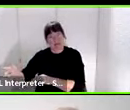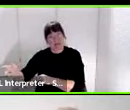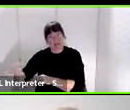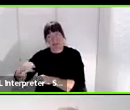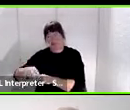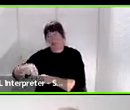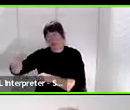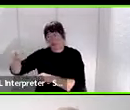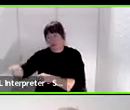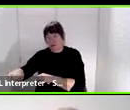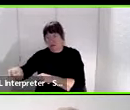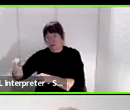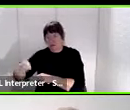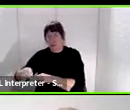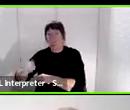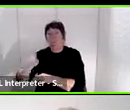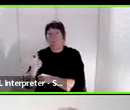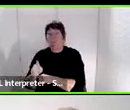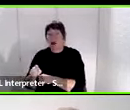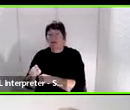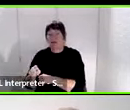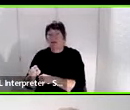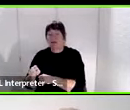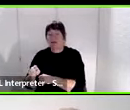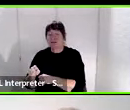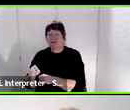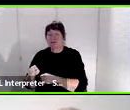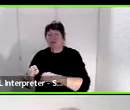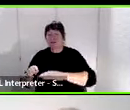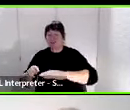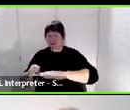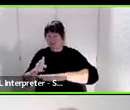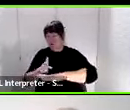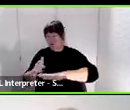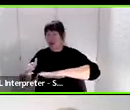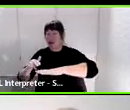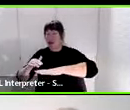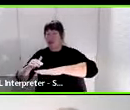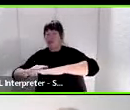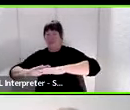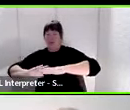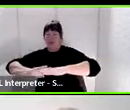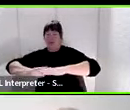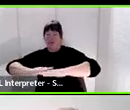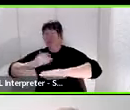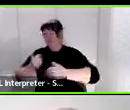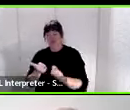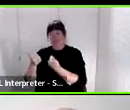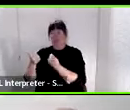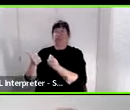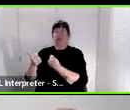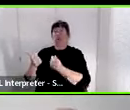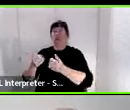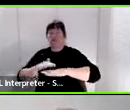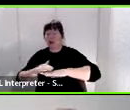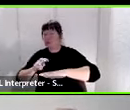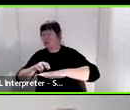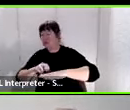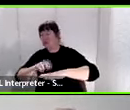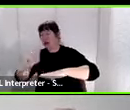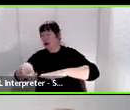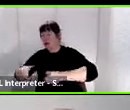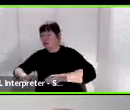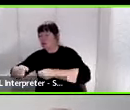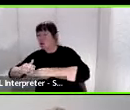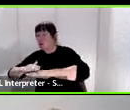But the lip to get across and up with wasn't fixed. So one of the things